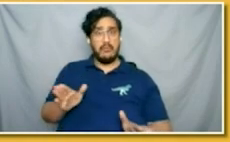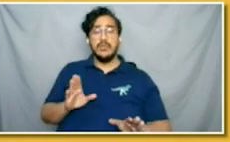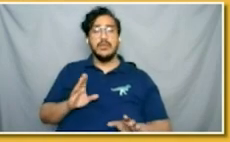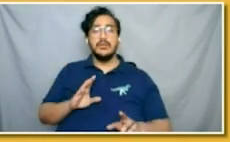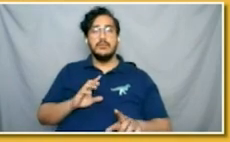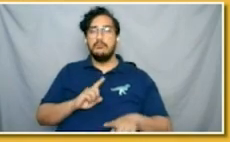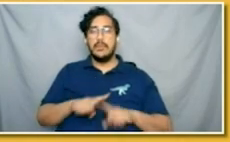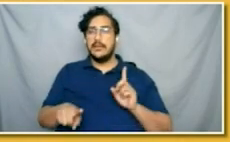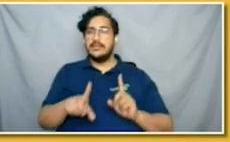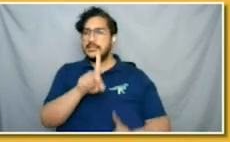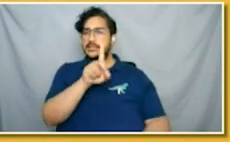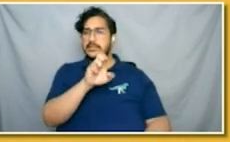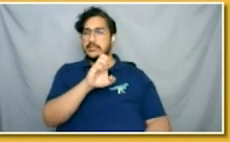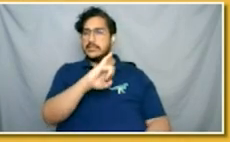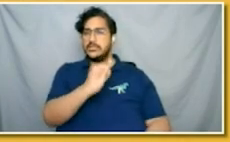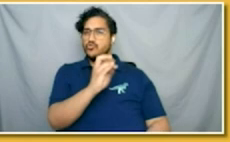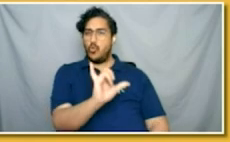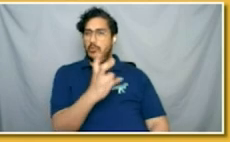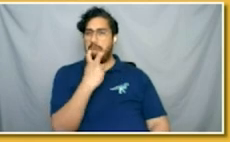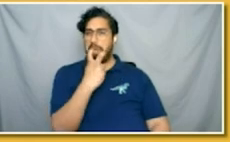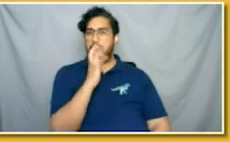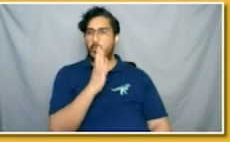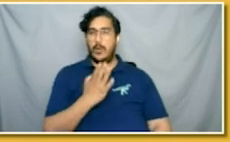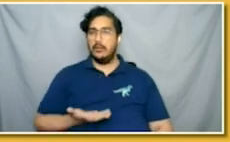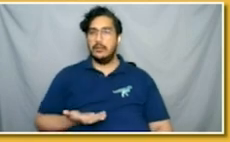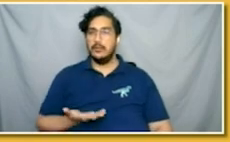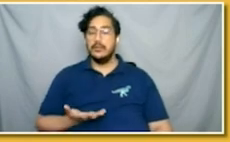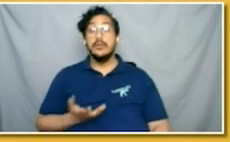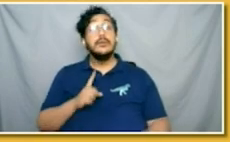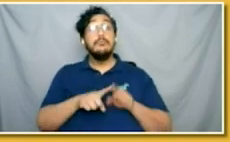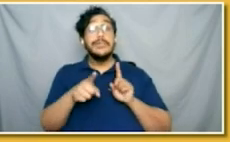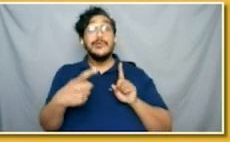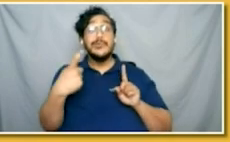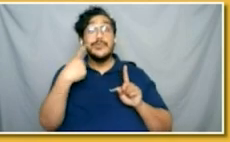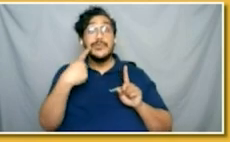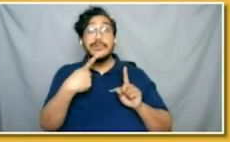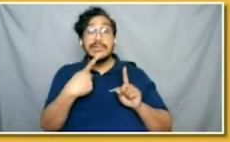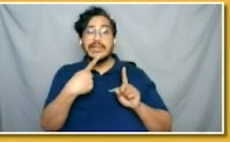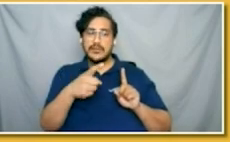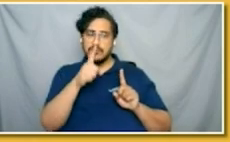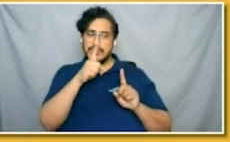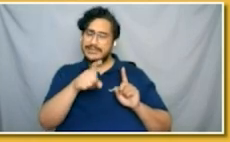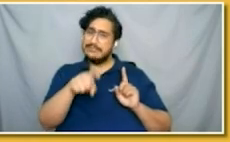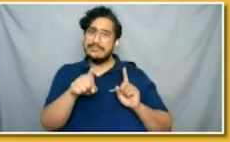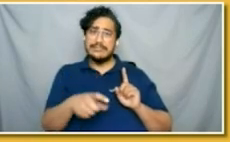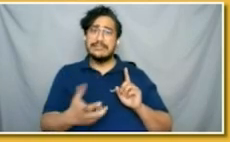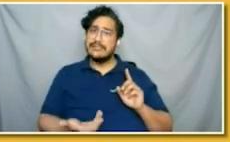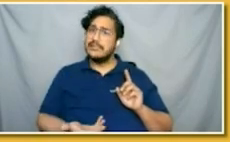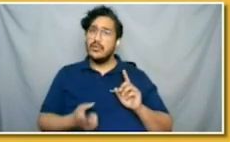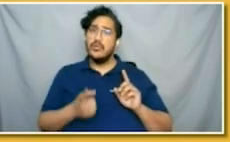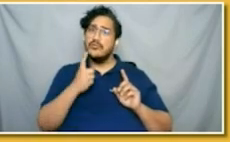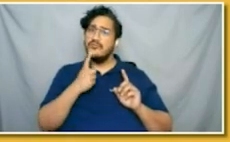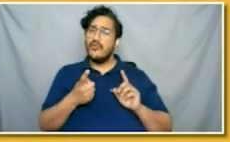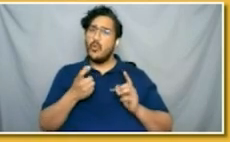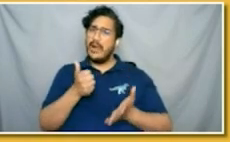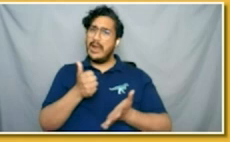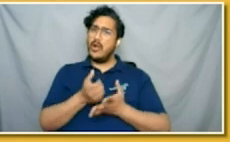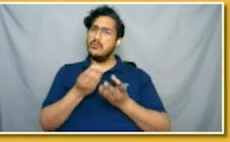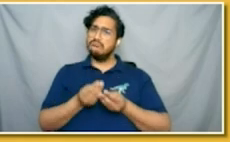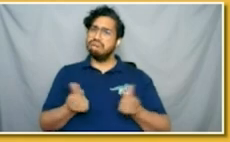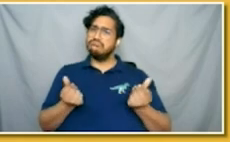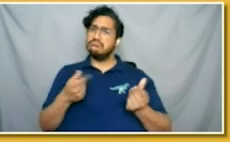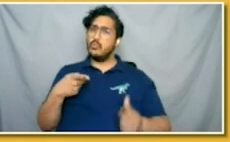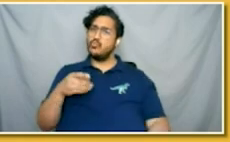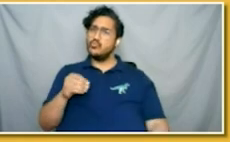But yeah, no, like you said, it's a very necessary step to relieve the Postal Service of this burden.